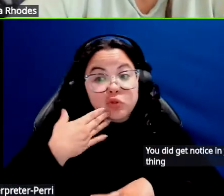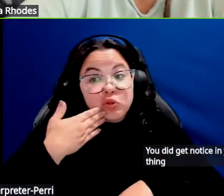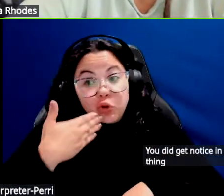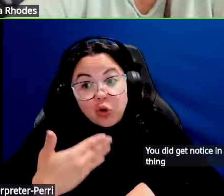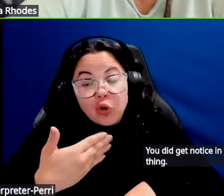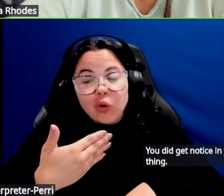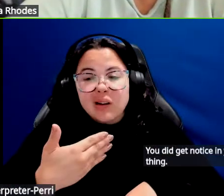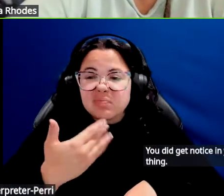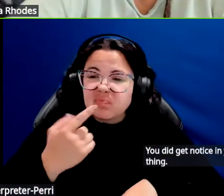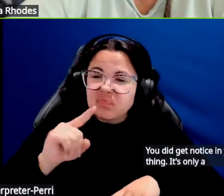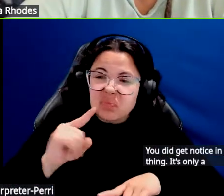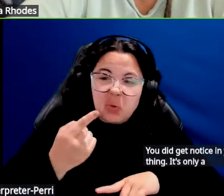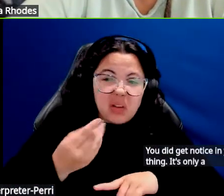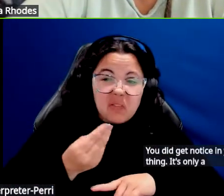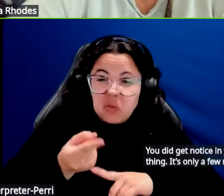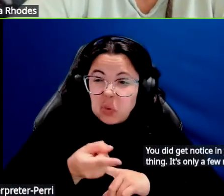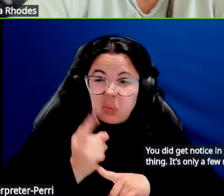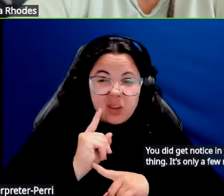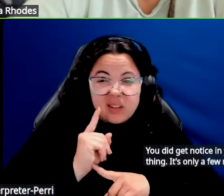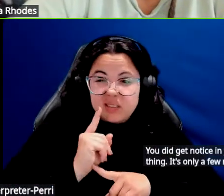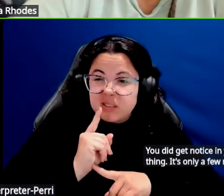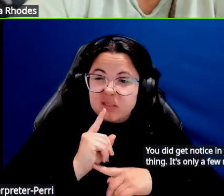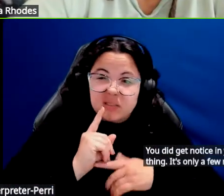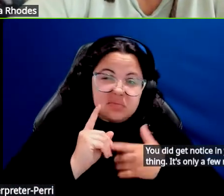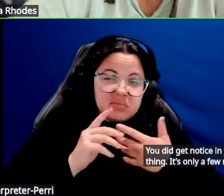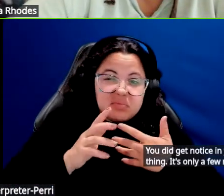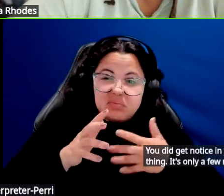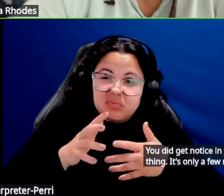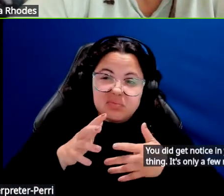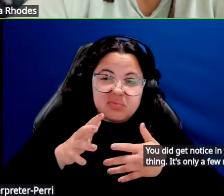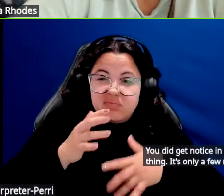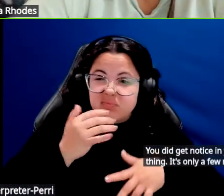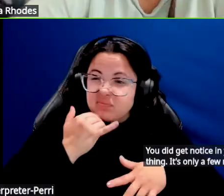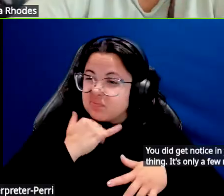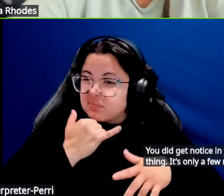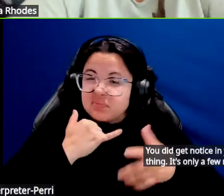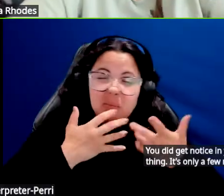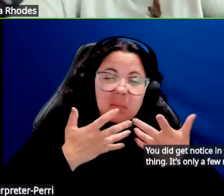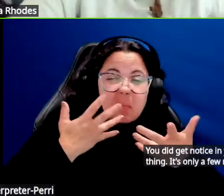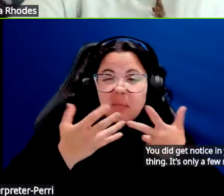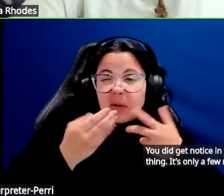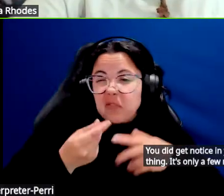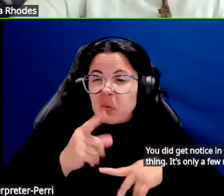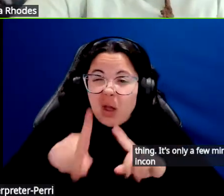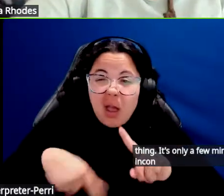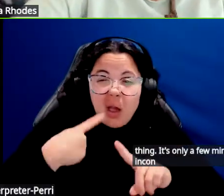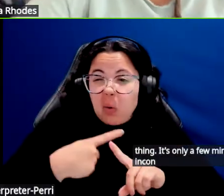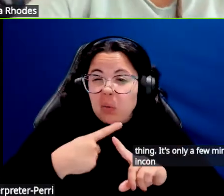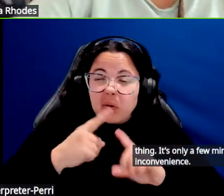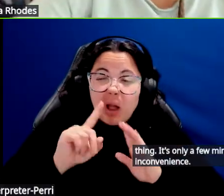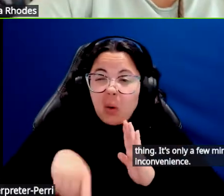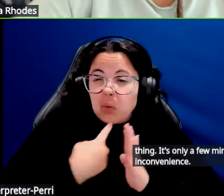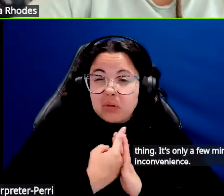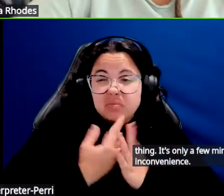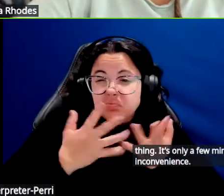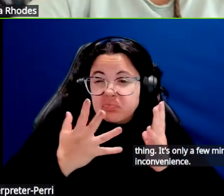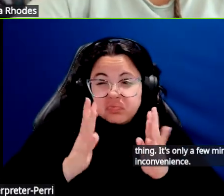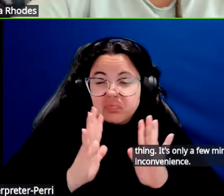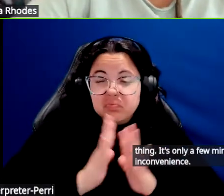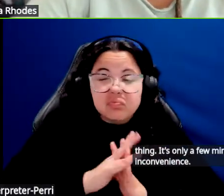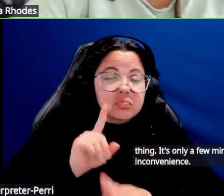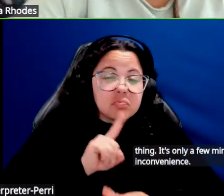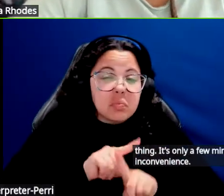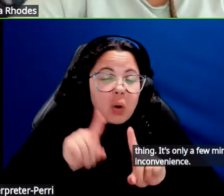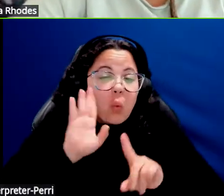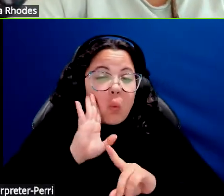only a few minutes of inconvenience, or maybe a couple of hours of inconvenience, but it's going